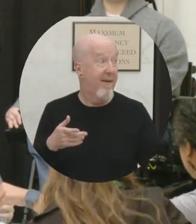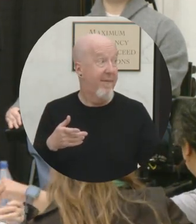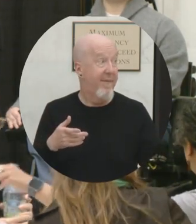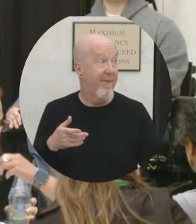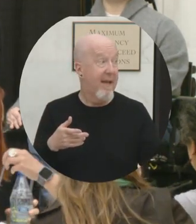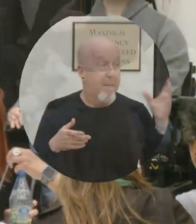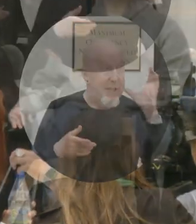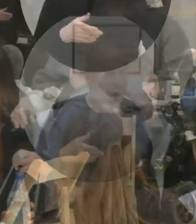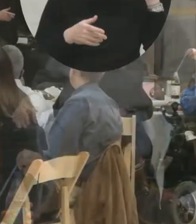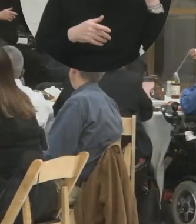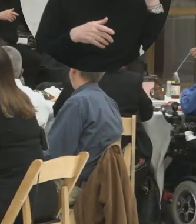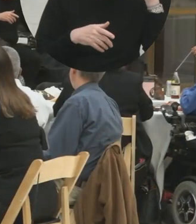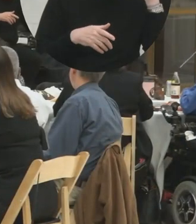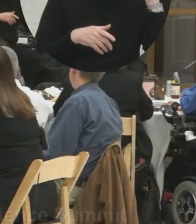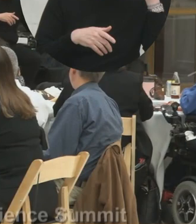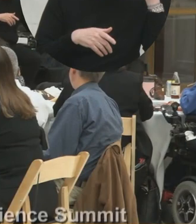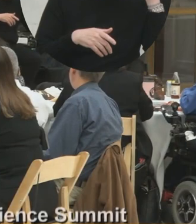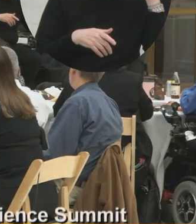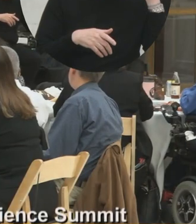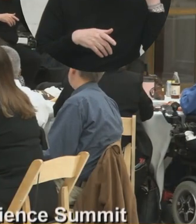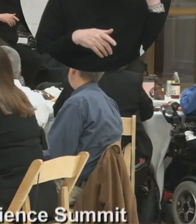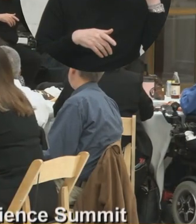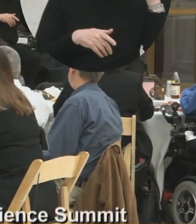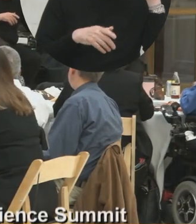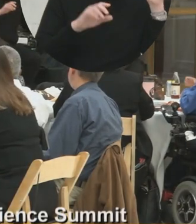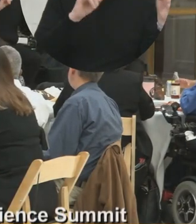I'm sorry, I could.